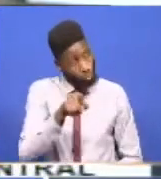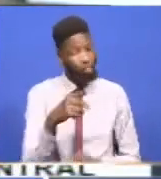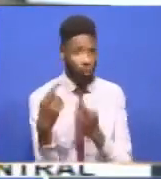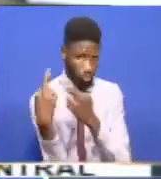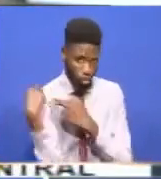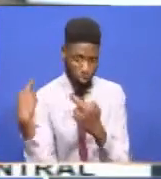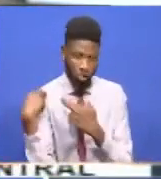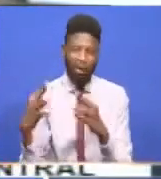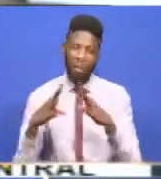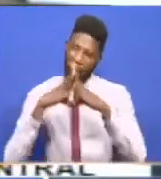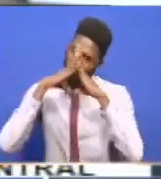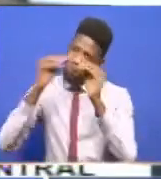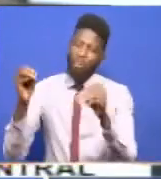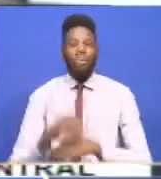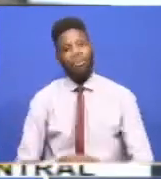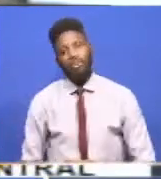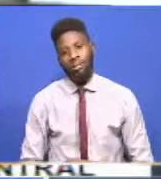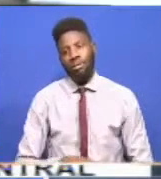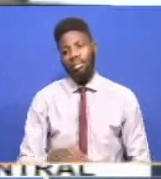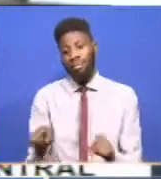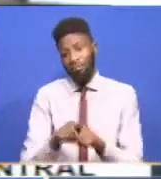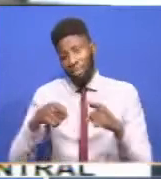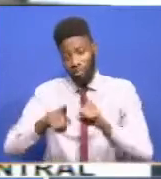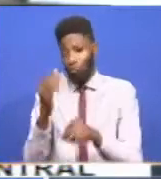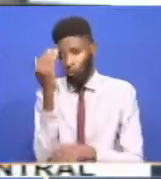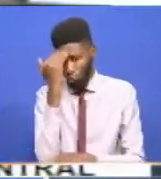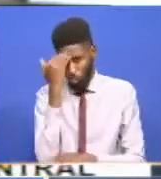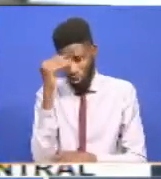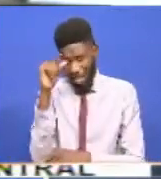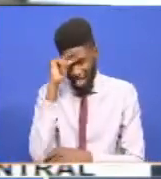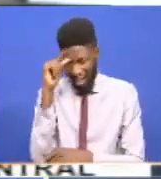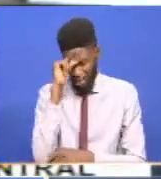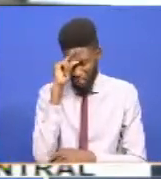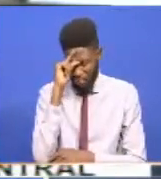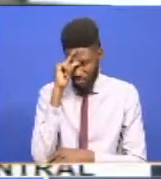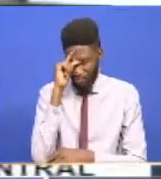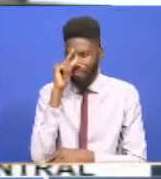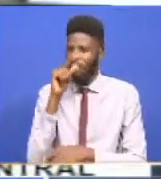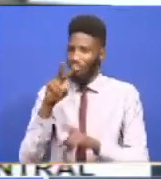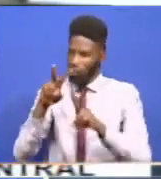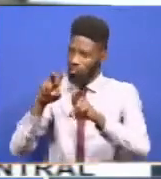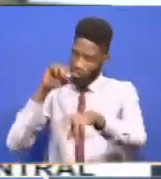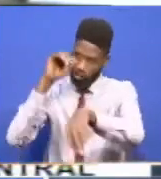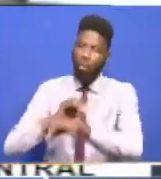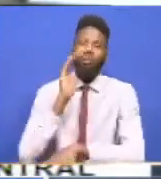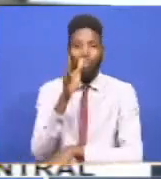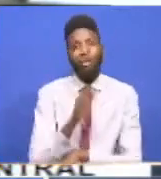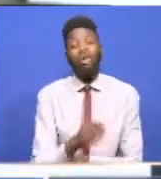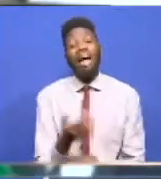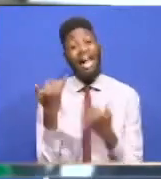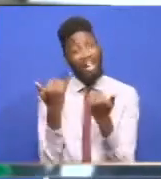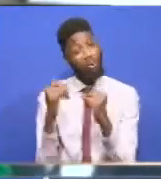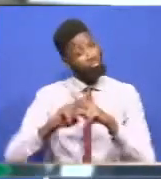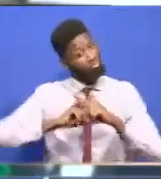Na vile unajua serikali hapo na mgono mrefu. Atatoroka lakini